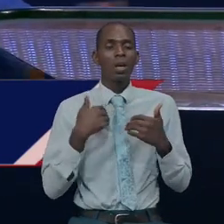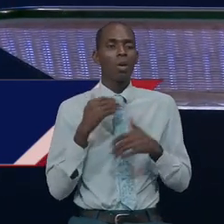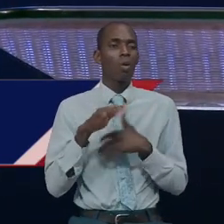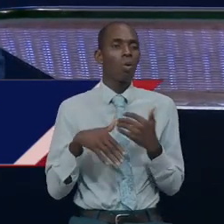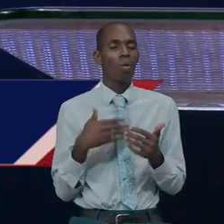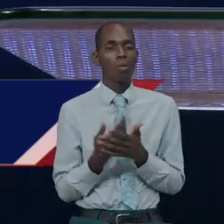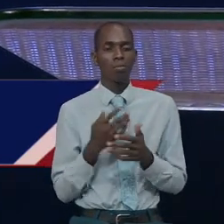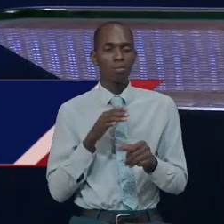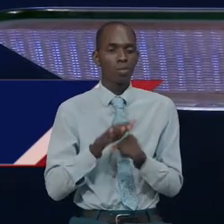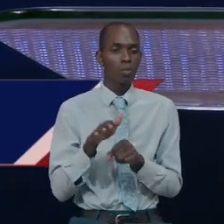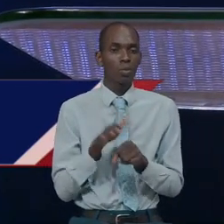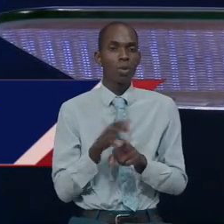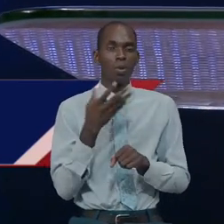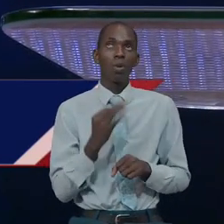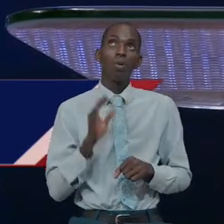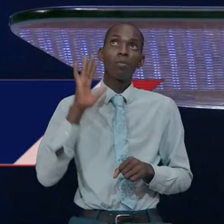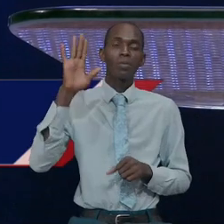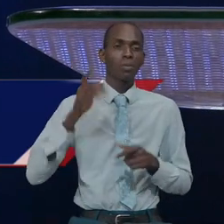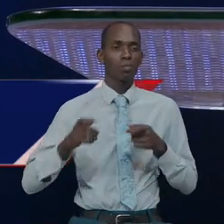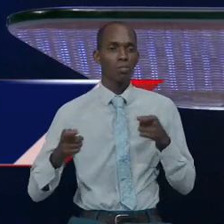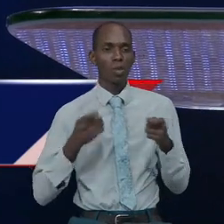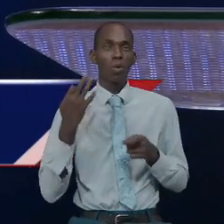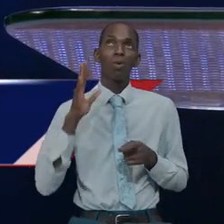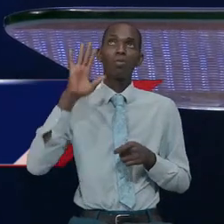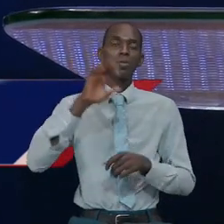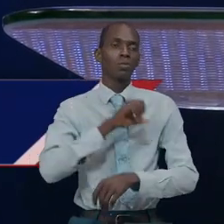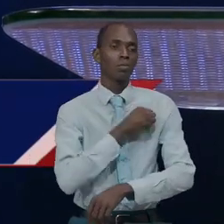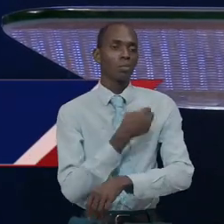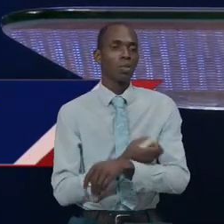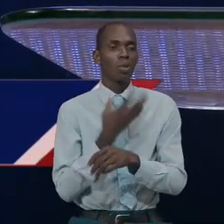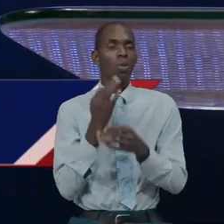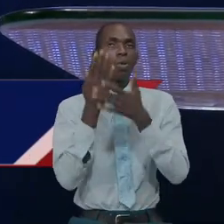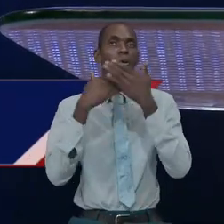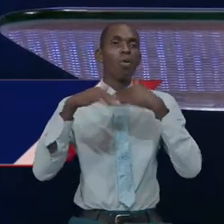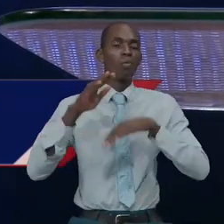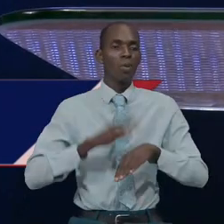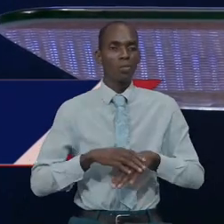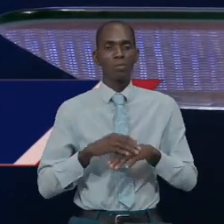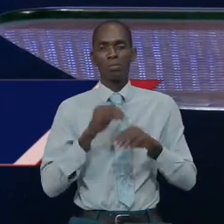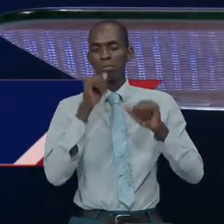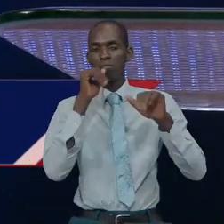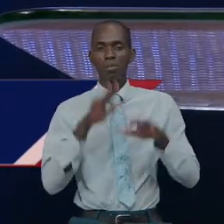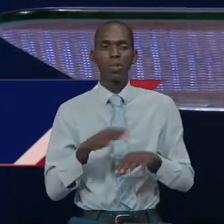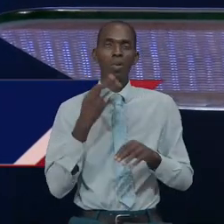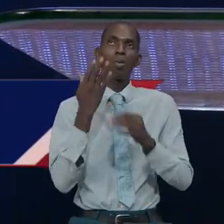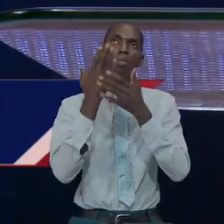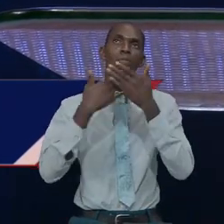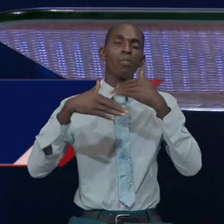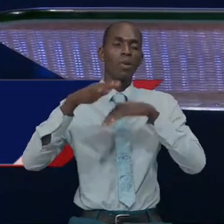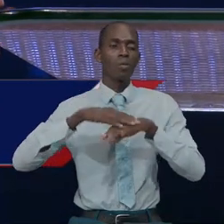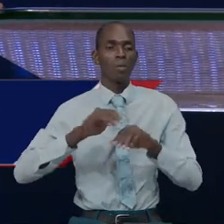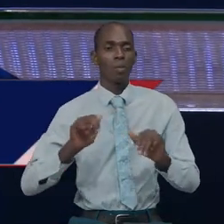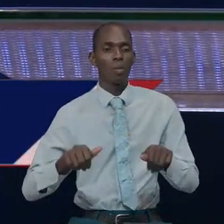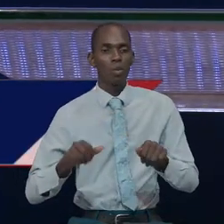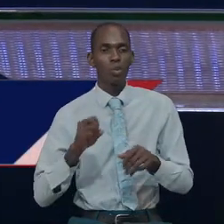all-sufficiency of his sovereignty, of his strength, of heaven's virtue, of heaven's possibilities, so